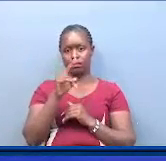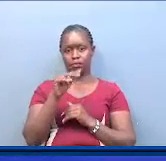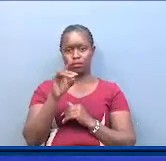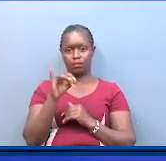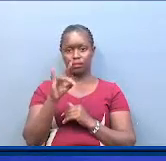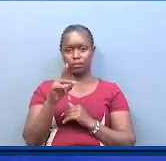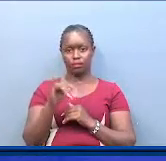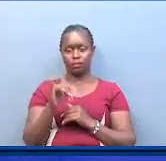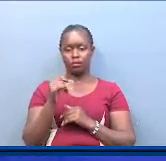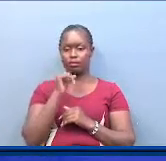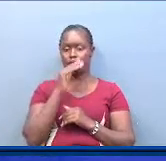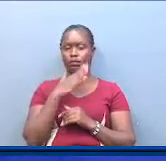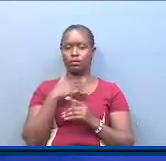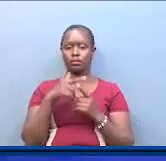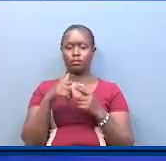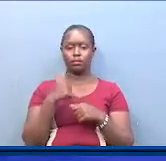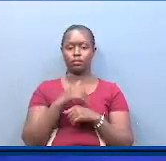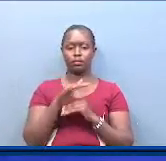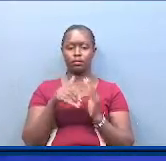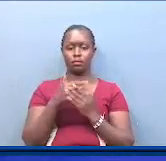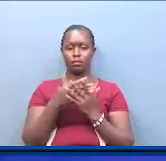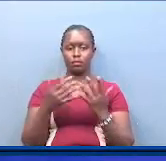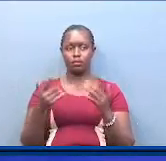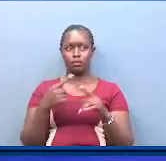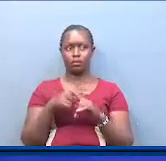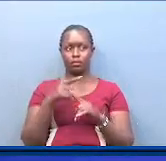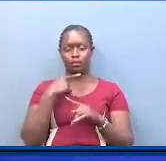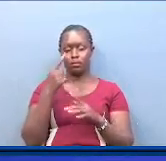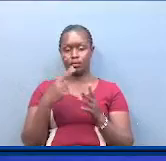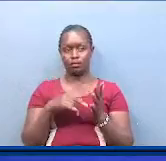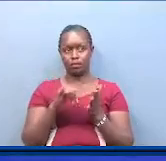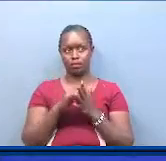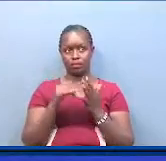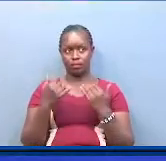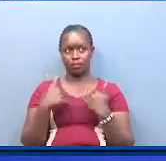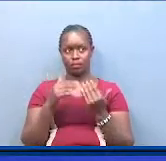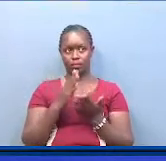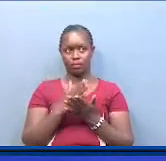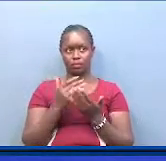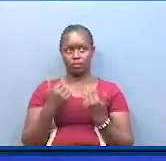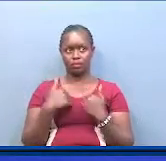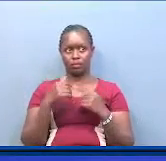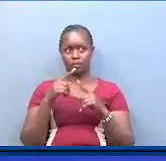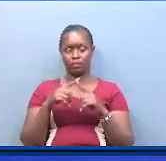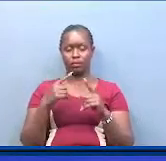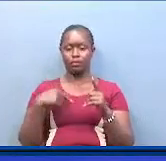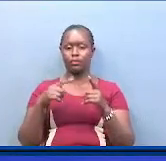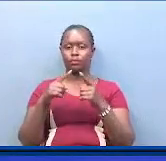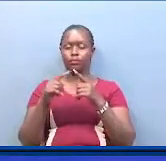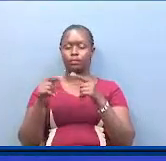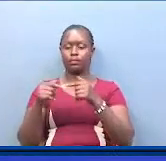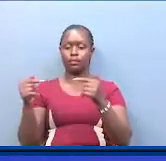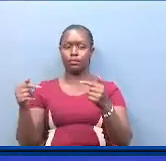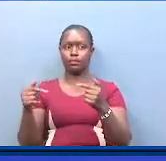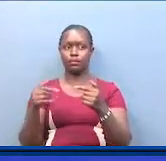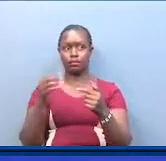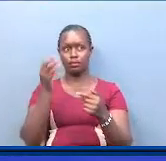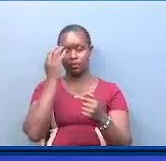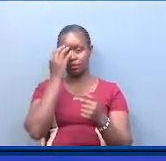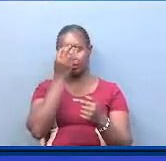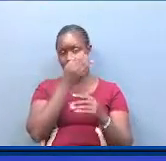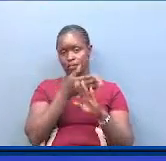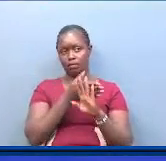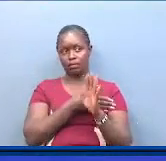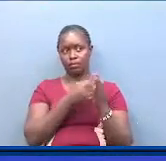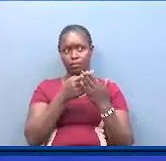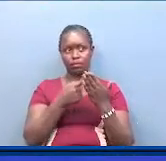we don't want to unmask all these things here. So he said, of course, there were those differences. Martha Karua, before the debate,